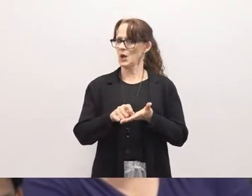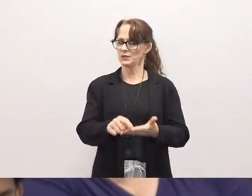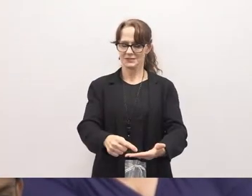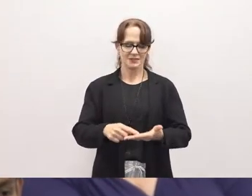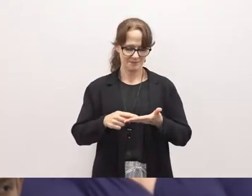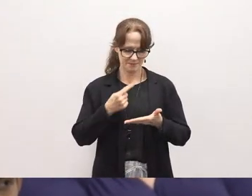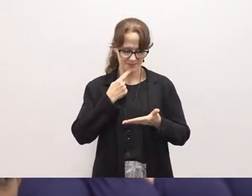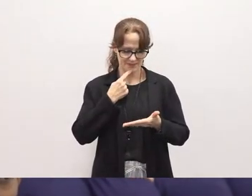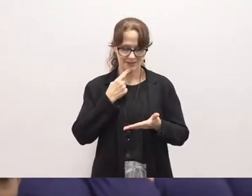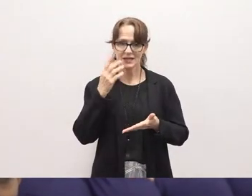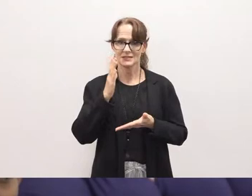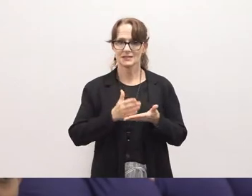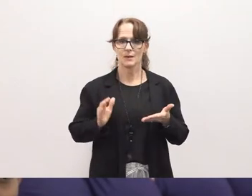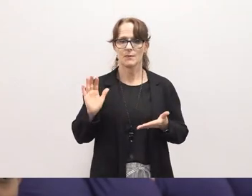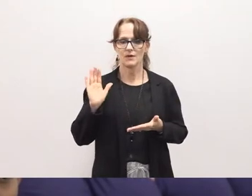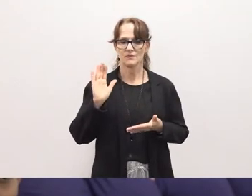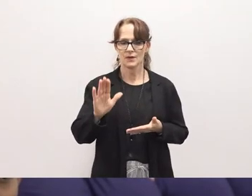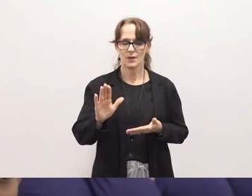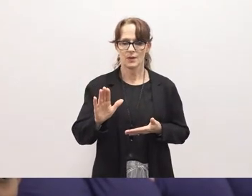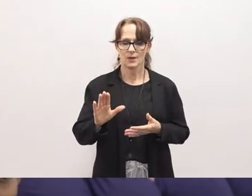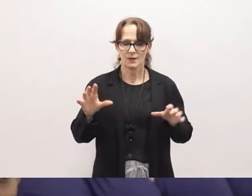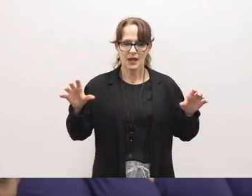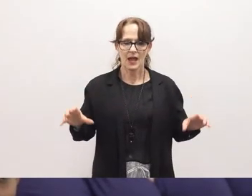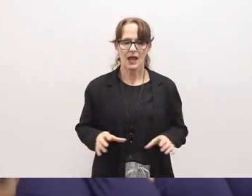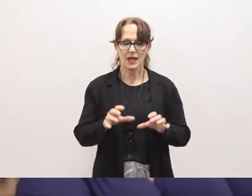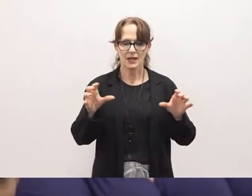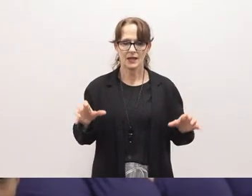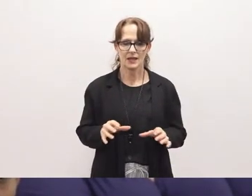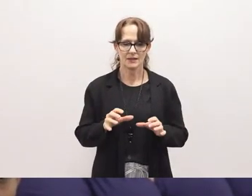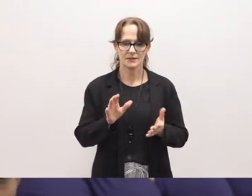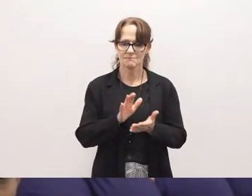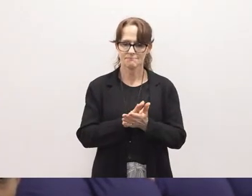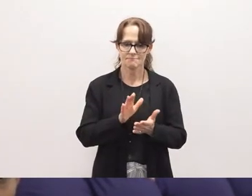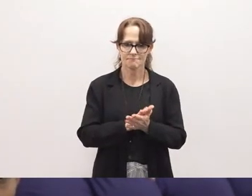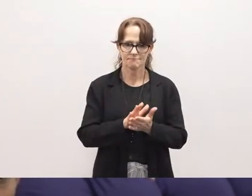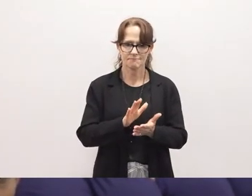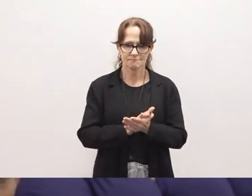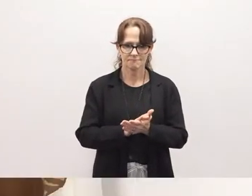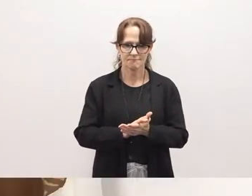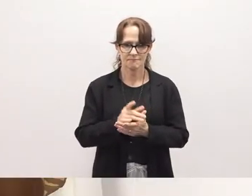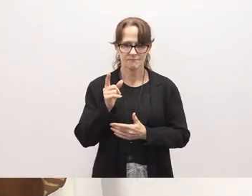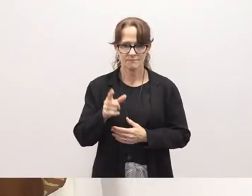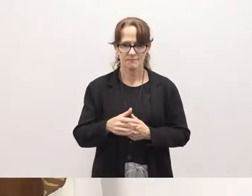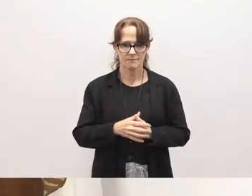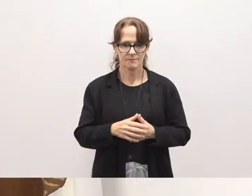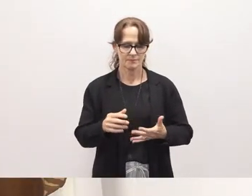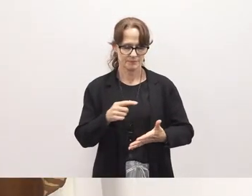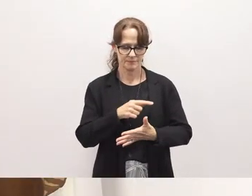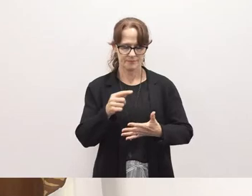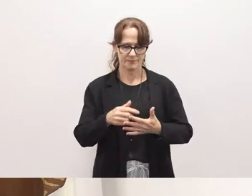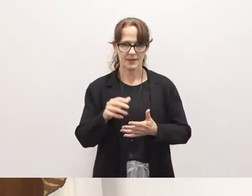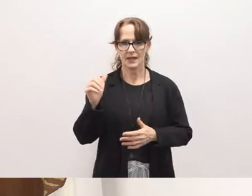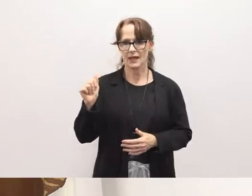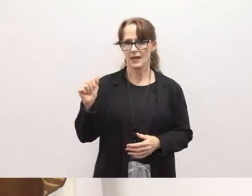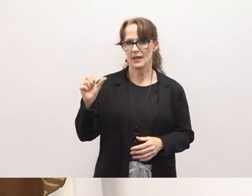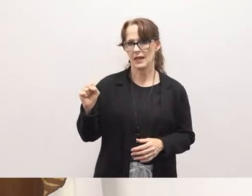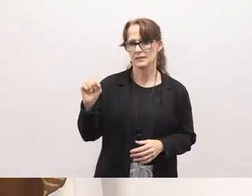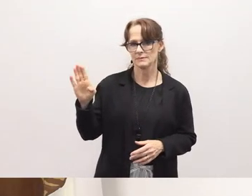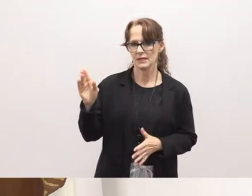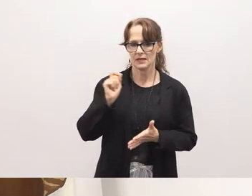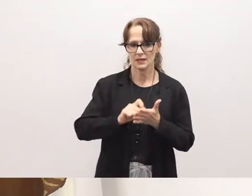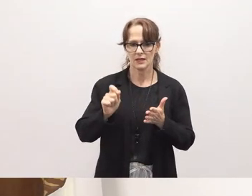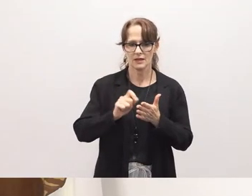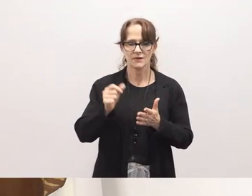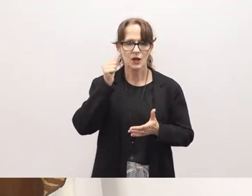just mention some of your activities and accolades. Let's see, ASB Secretary of